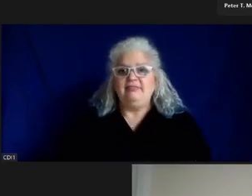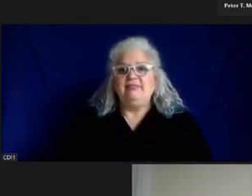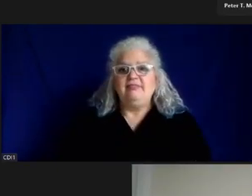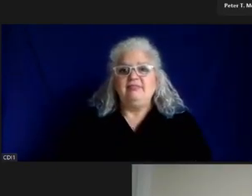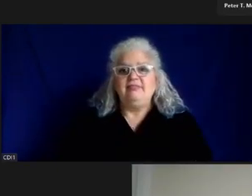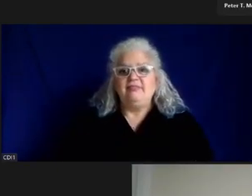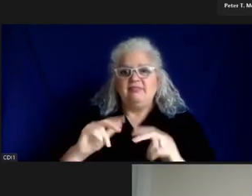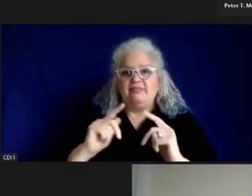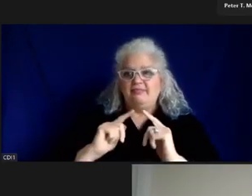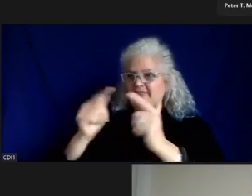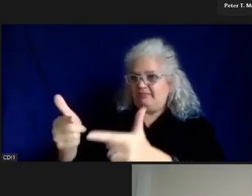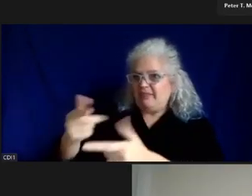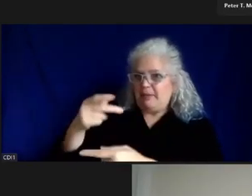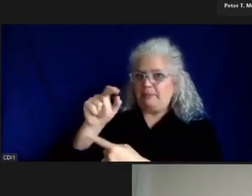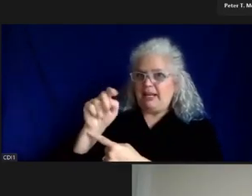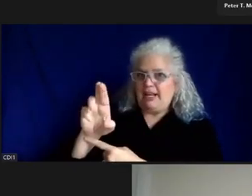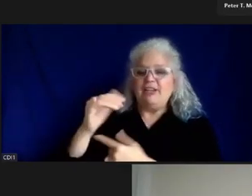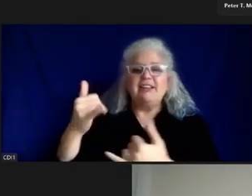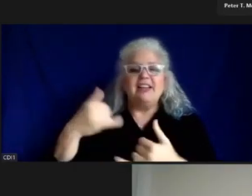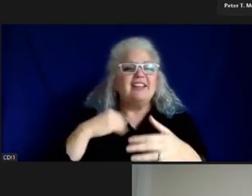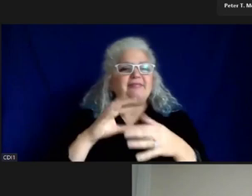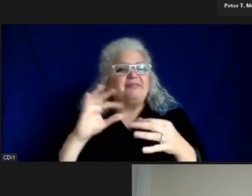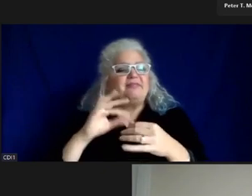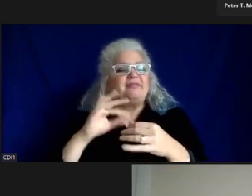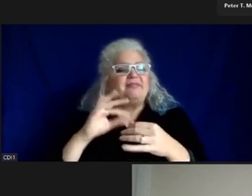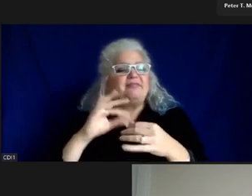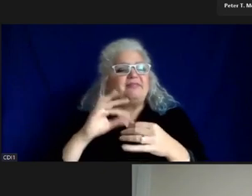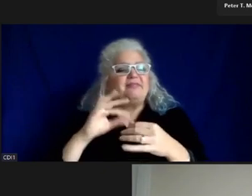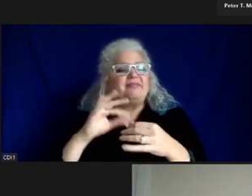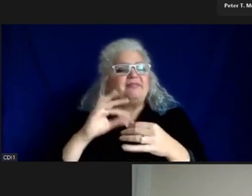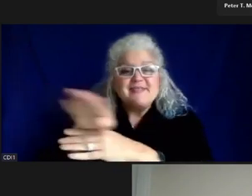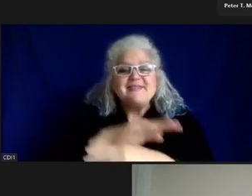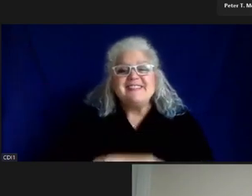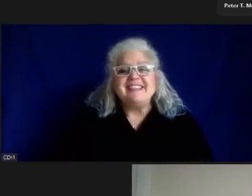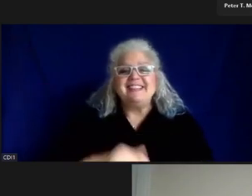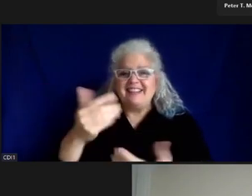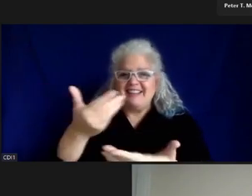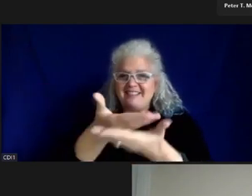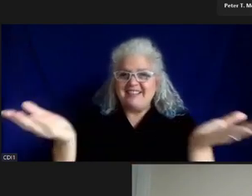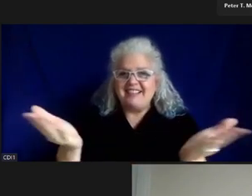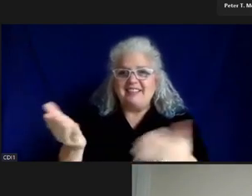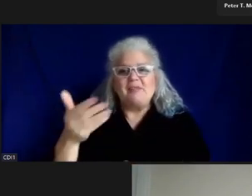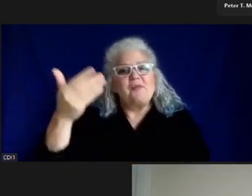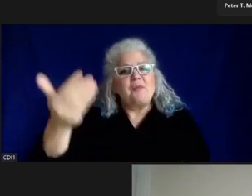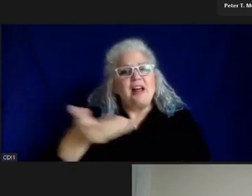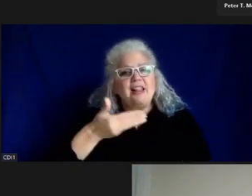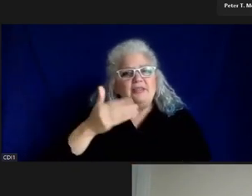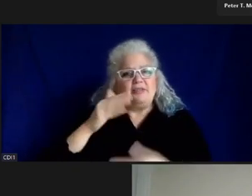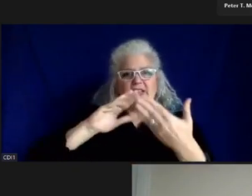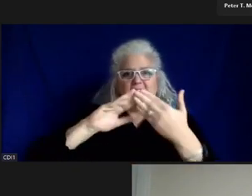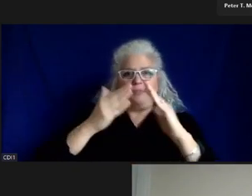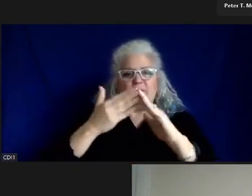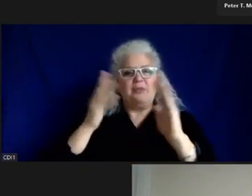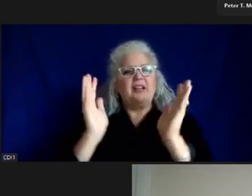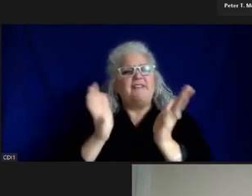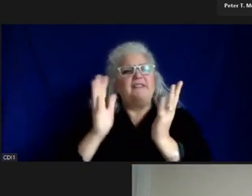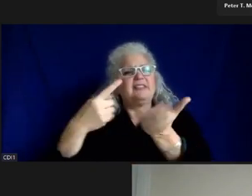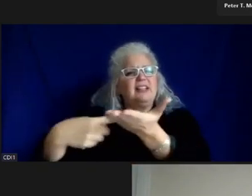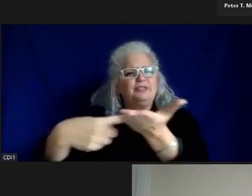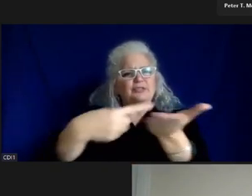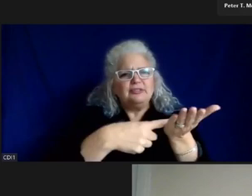afternoon, everyone, and welcome to our community conversation event, COVID-19 information for the